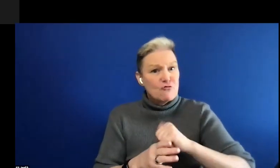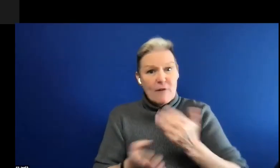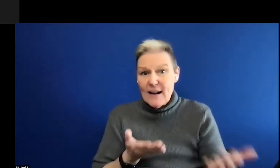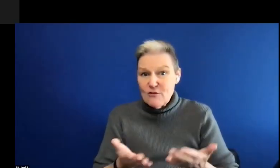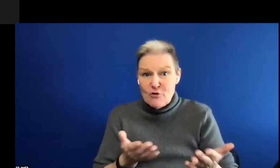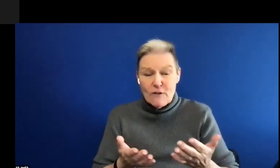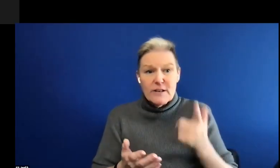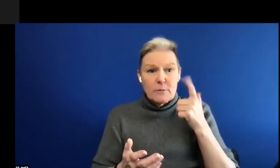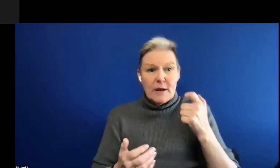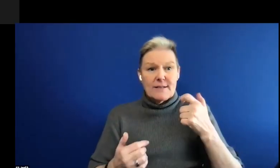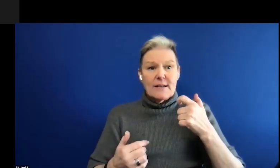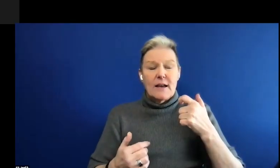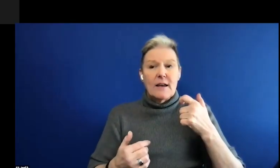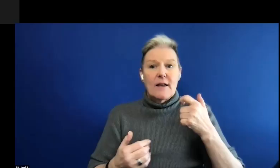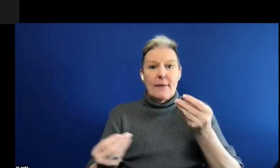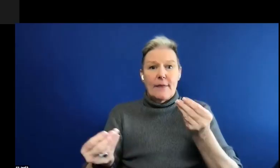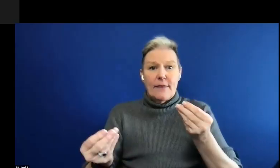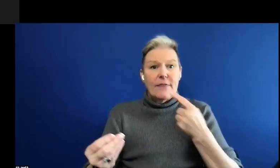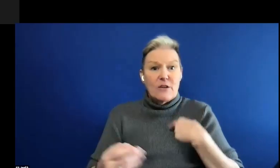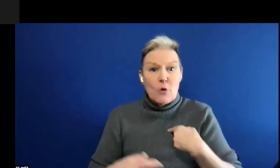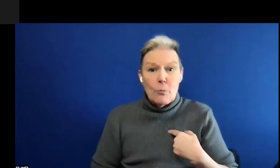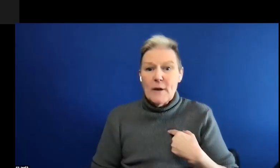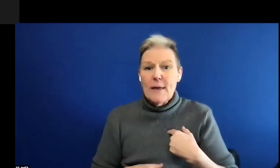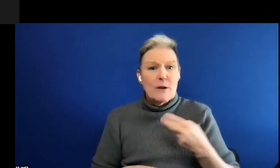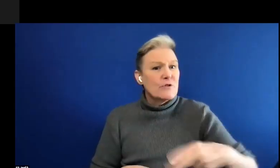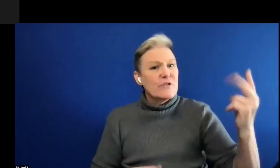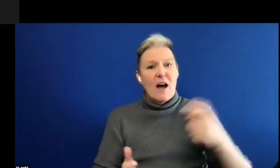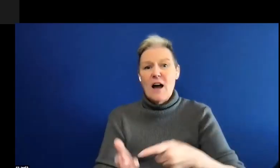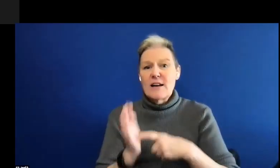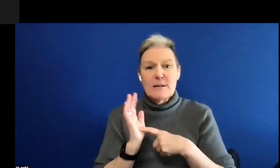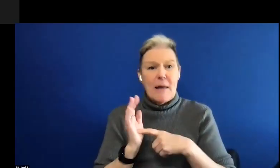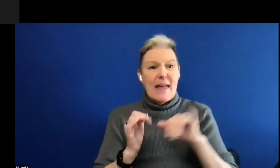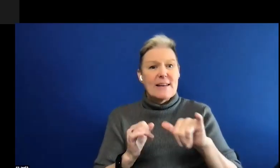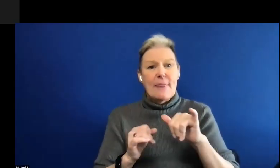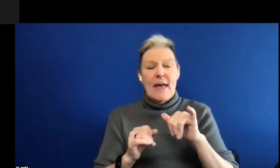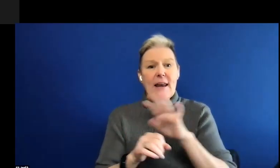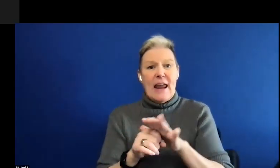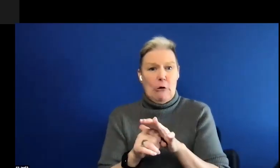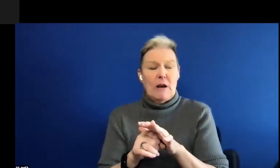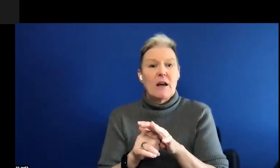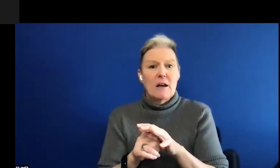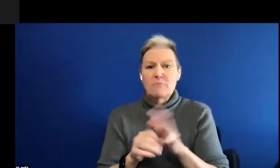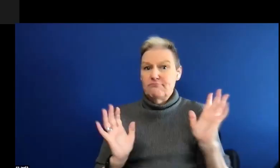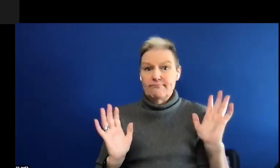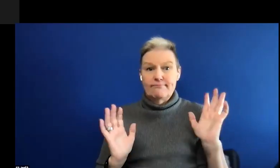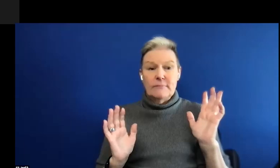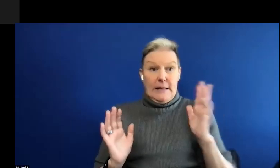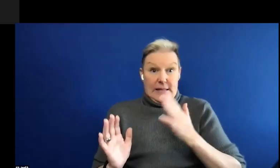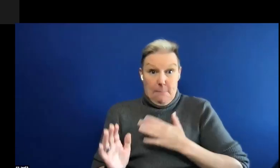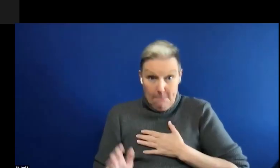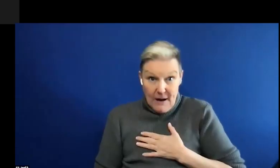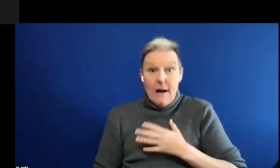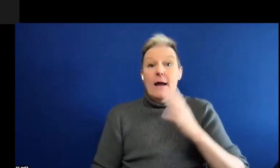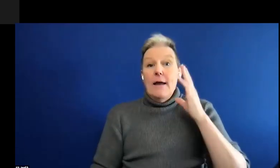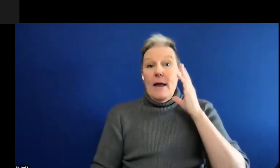services because I'm told that there's just such a high demand in the area. So that is my